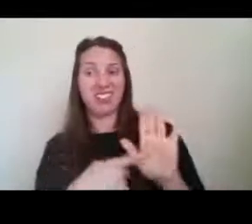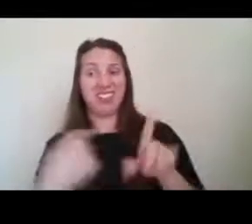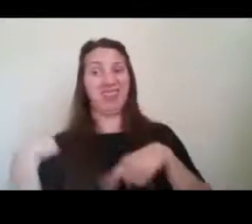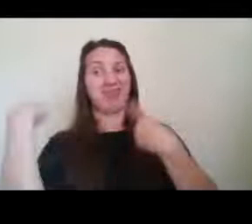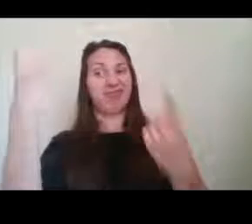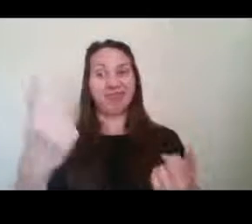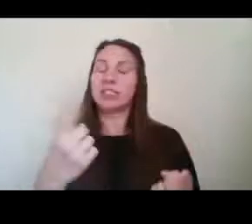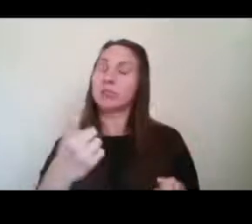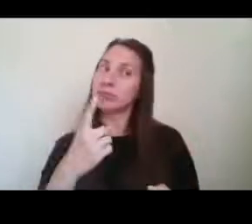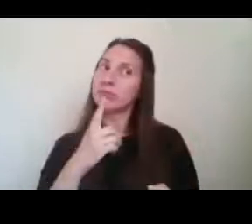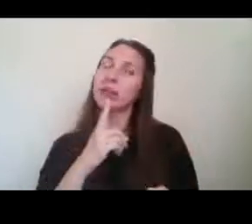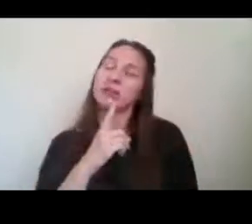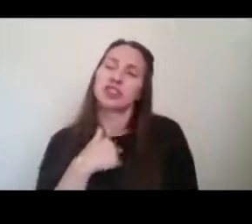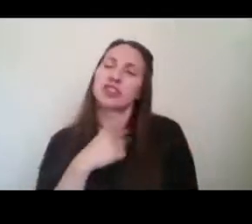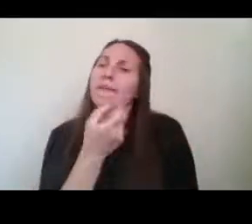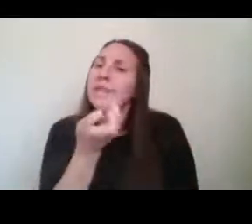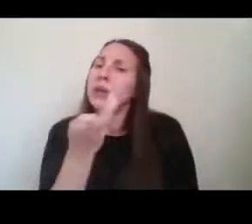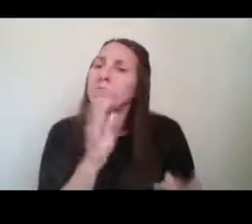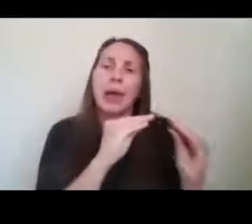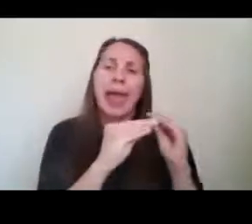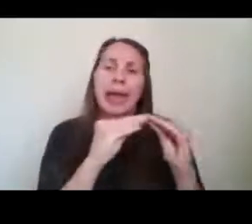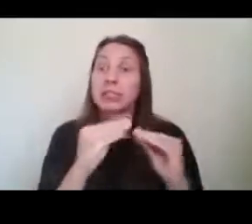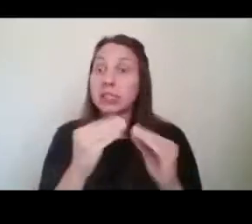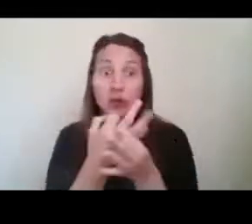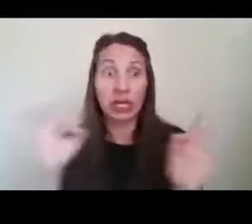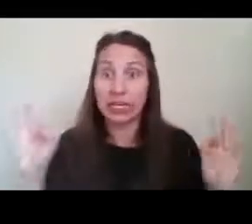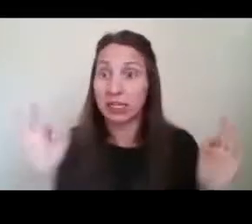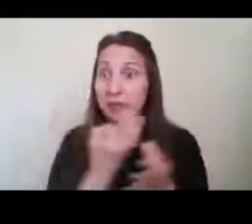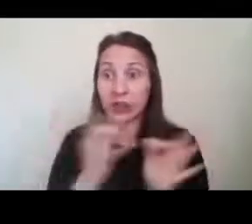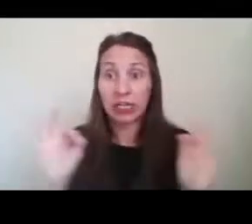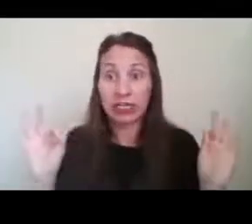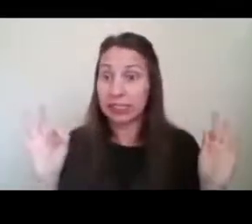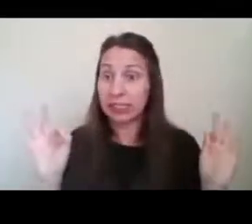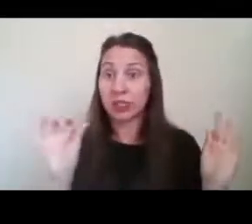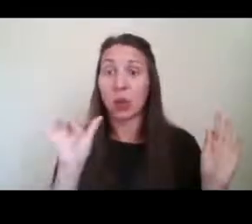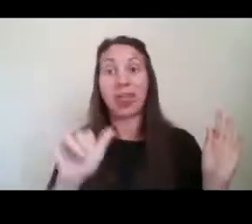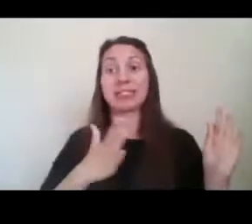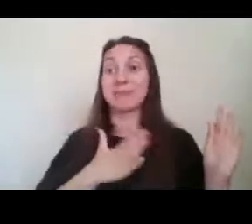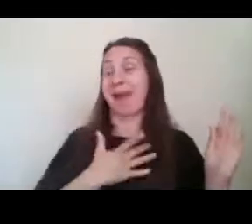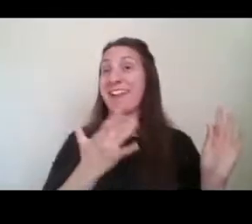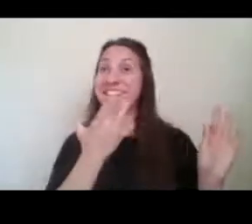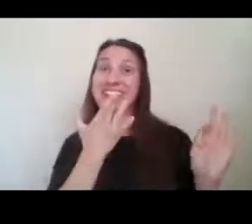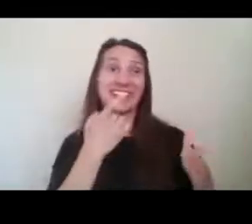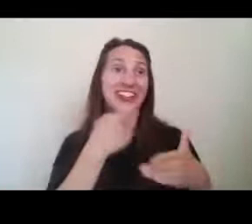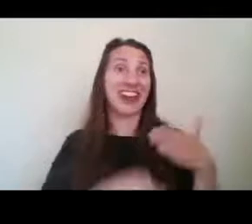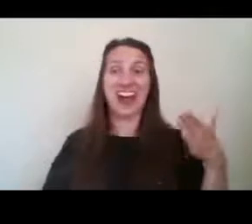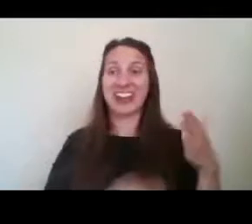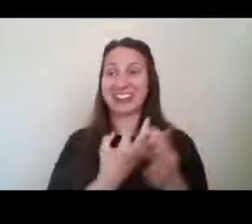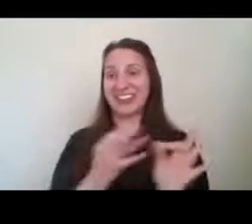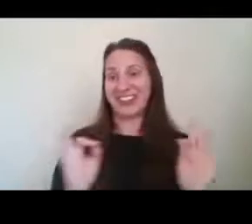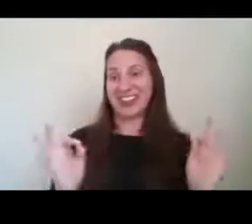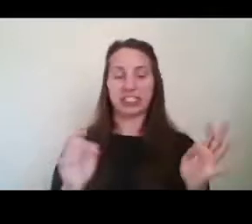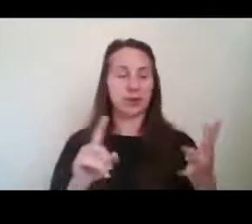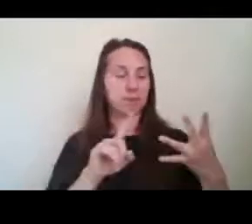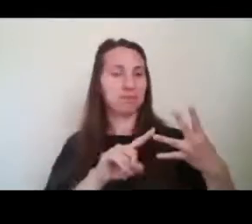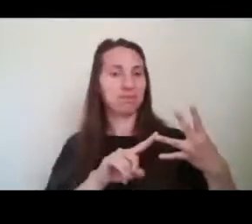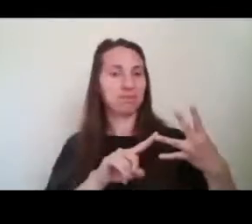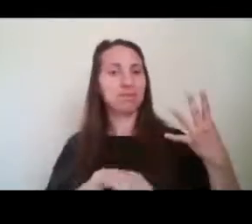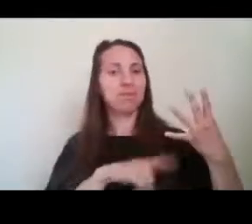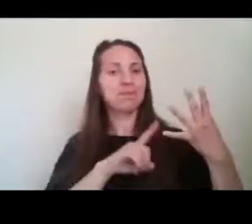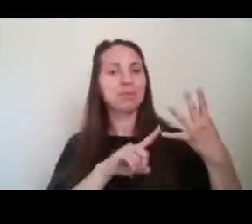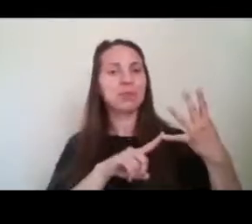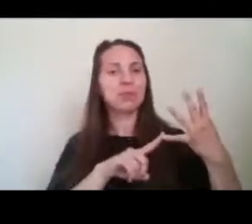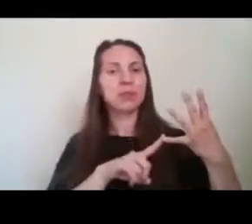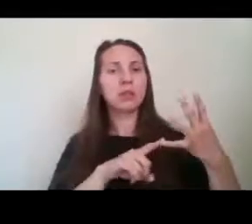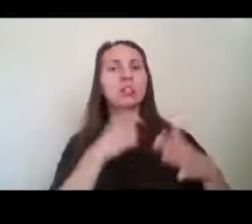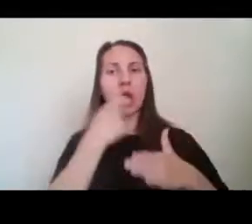just needs a few edits. It's completely free, and that is my favorite cost. So check out YouTube. Also, there's a